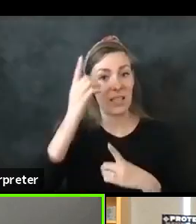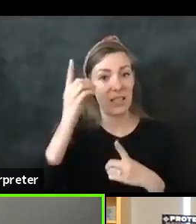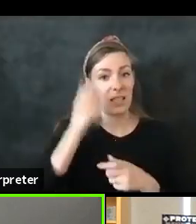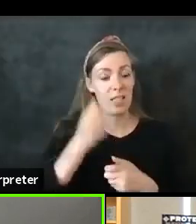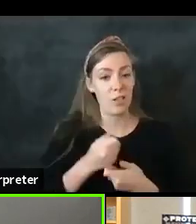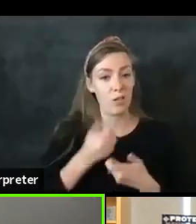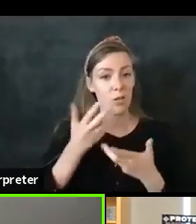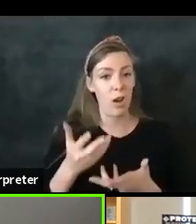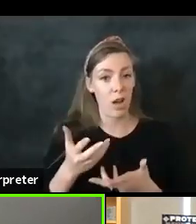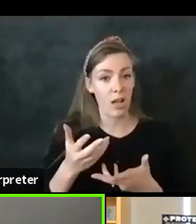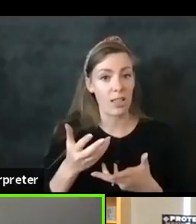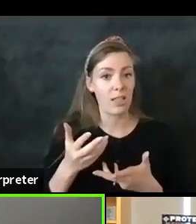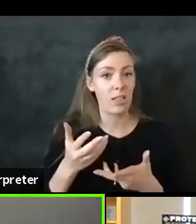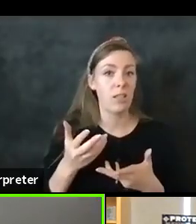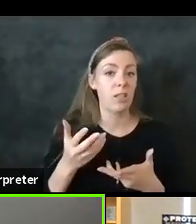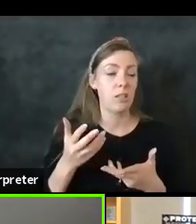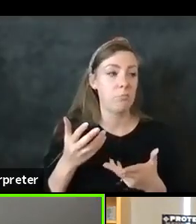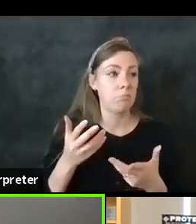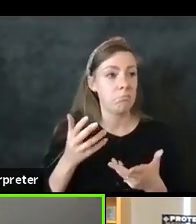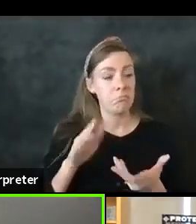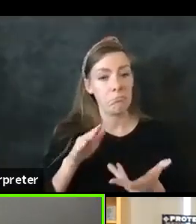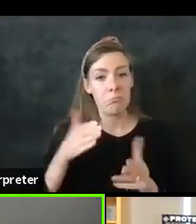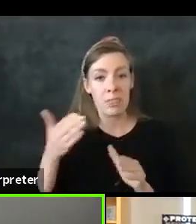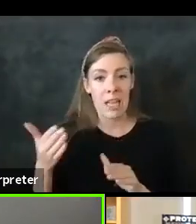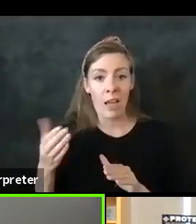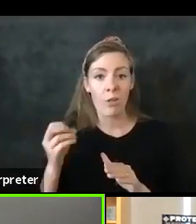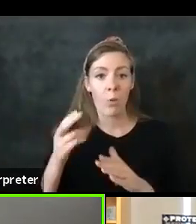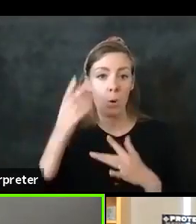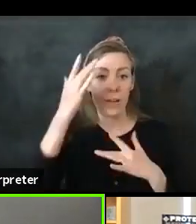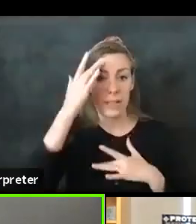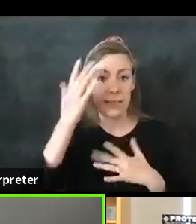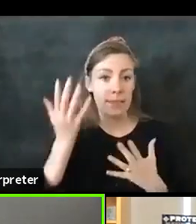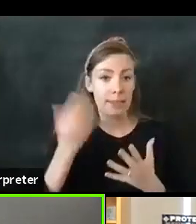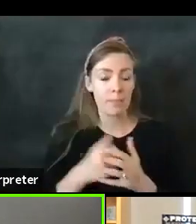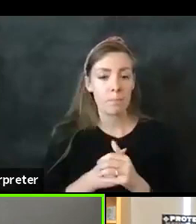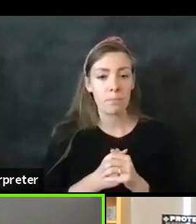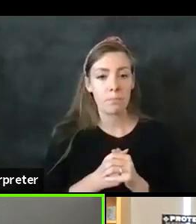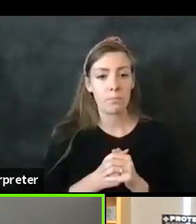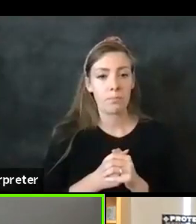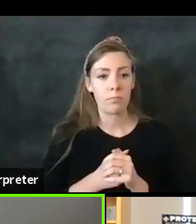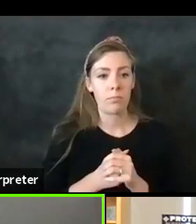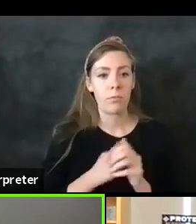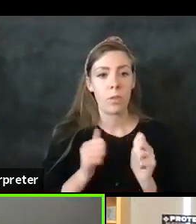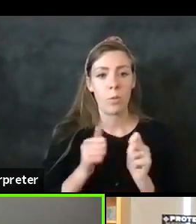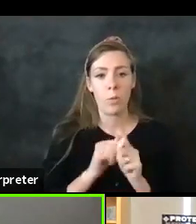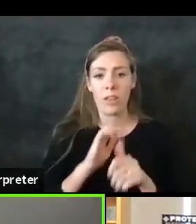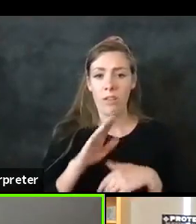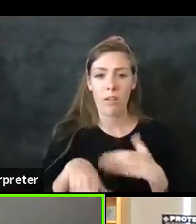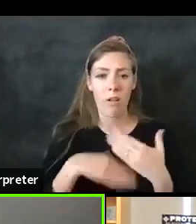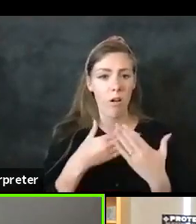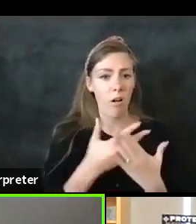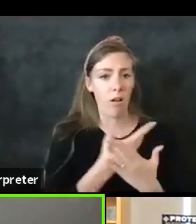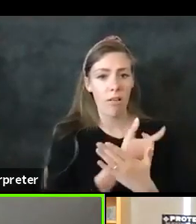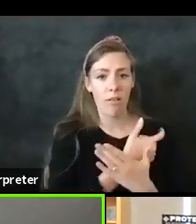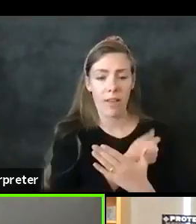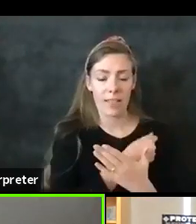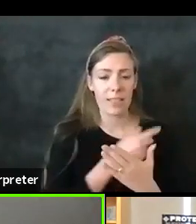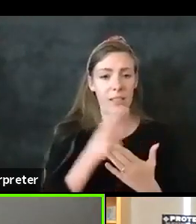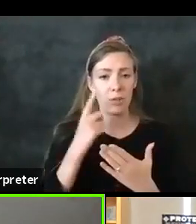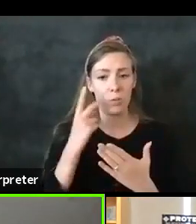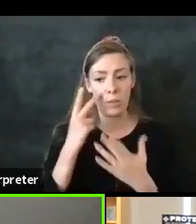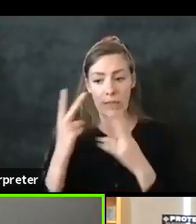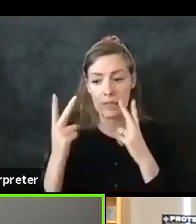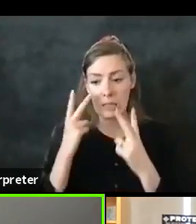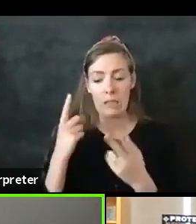and hospitalizations and other outcomes. So I think that even with all vaccines, we see these discussions,